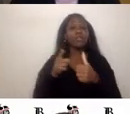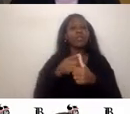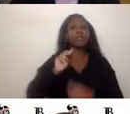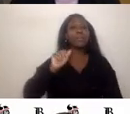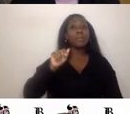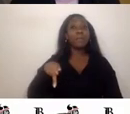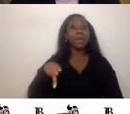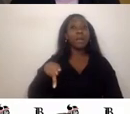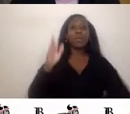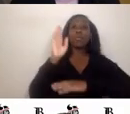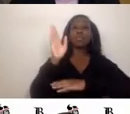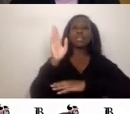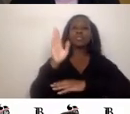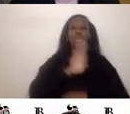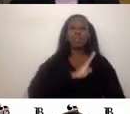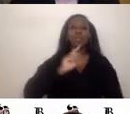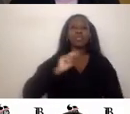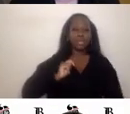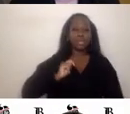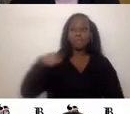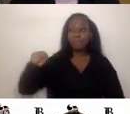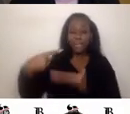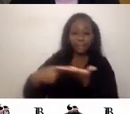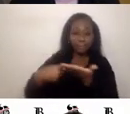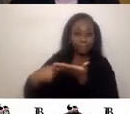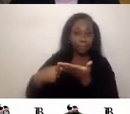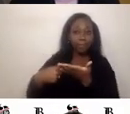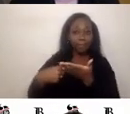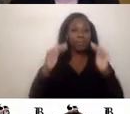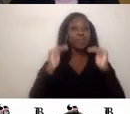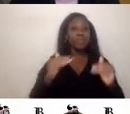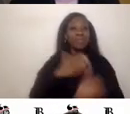Board of Trustees for discussion. Next slide, please.